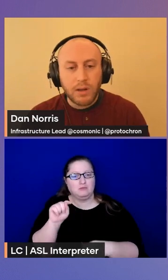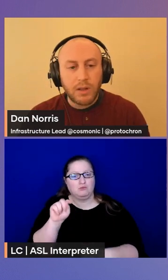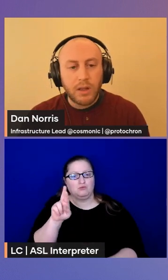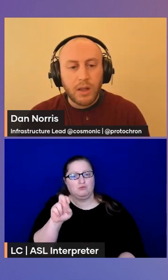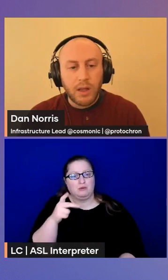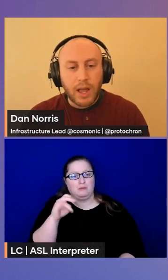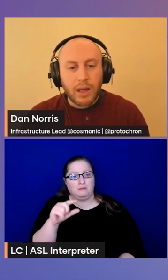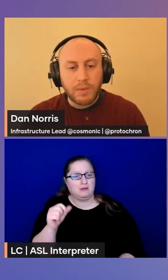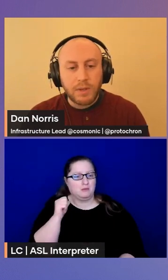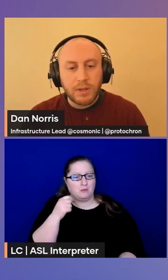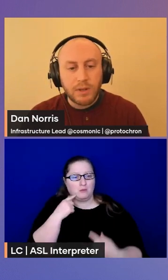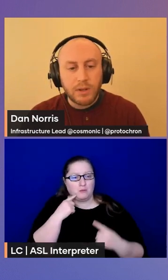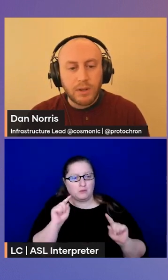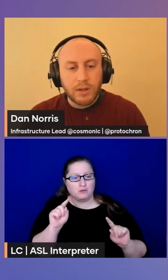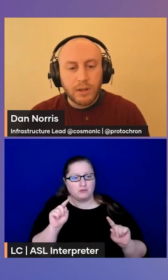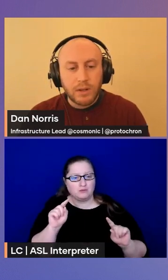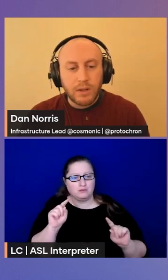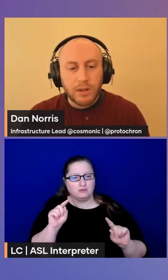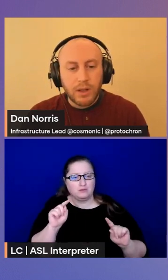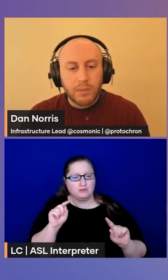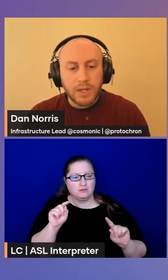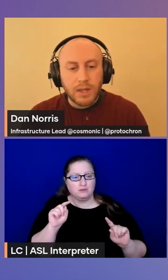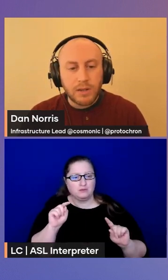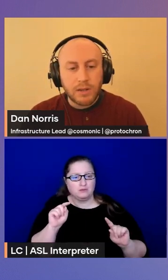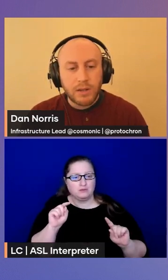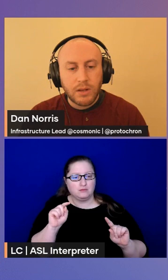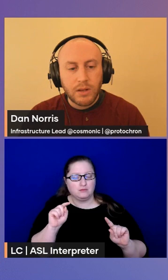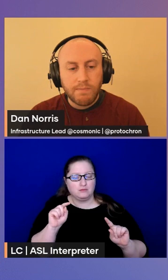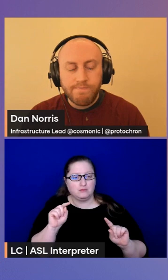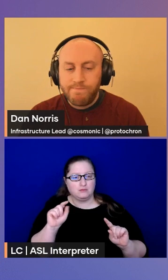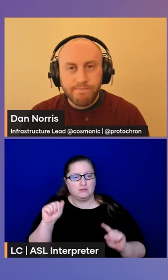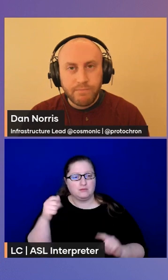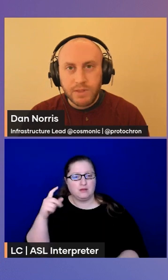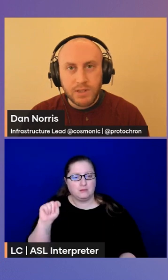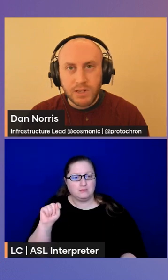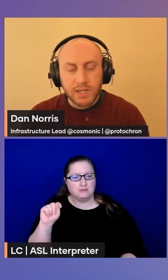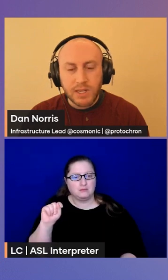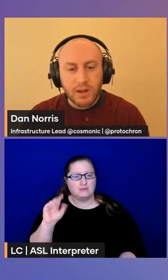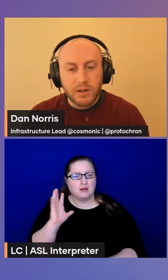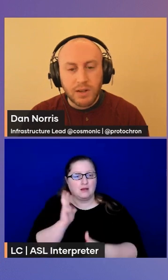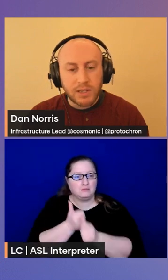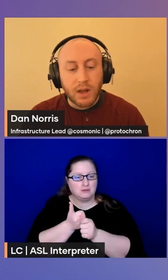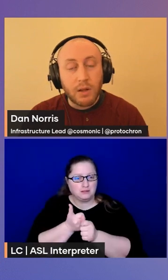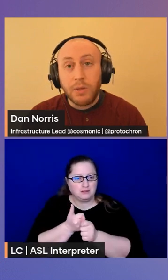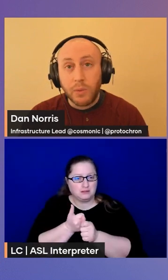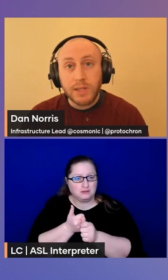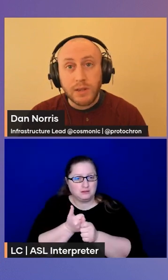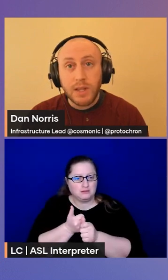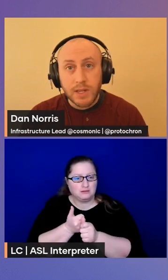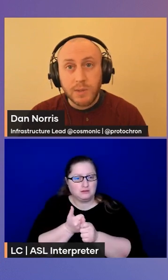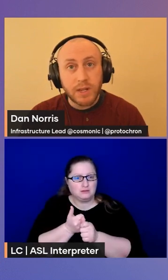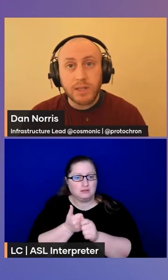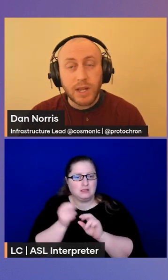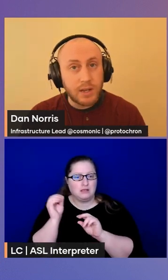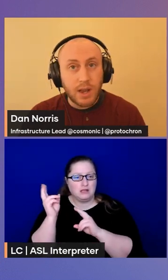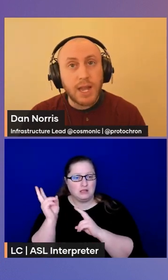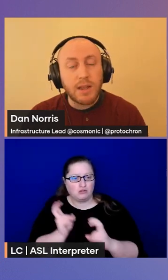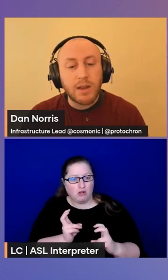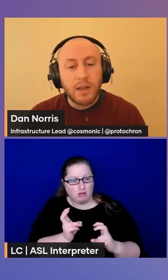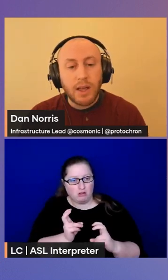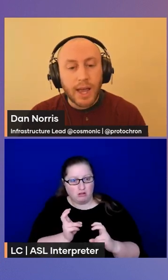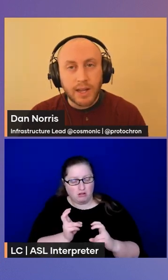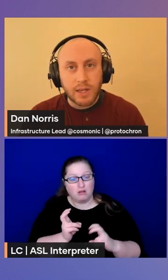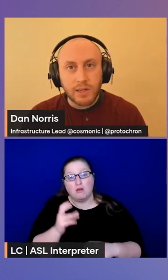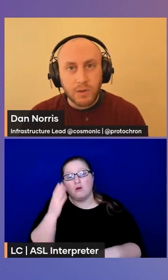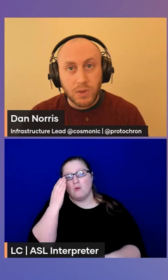work. Apps update. That's it here, install. The reason is because I denied